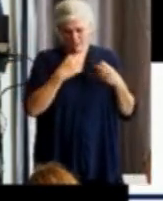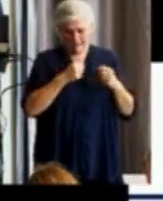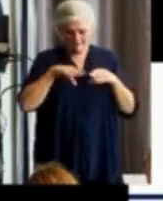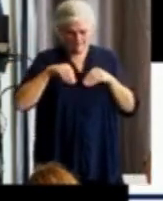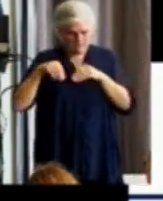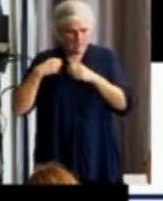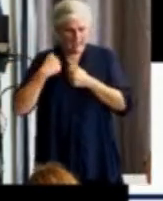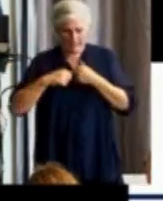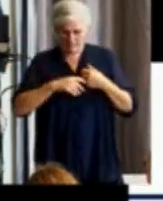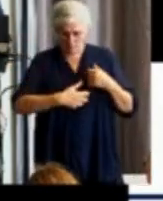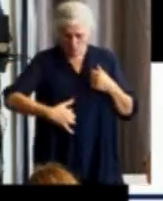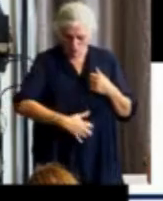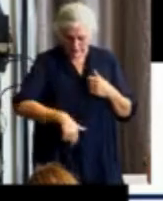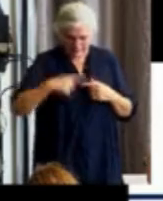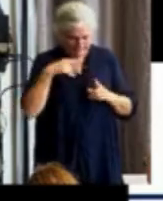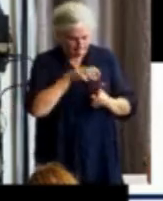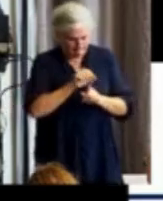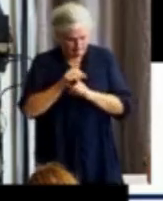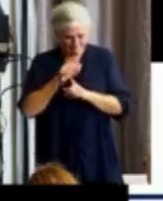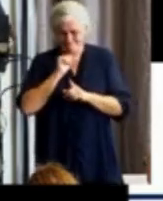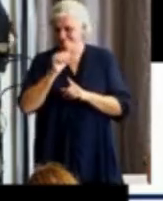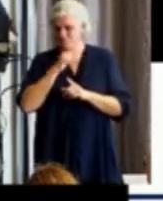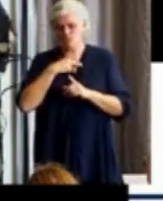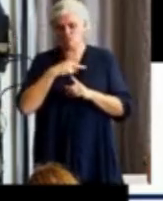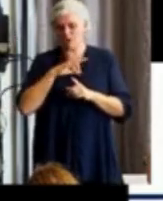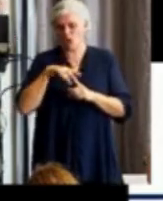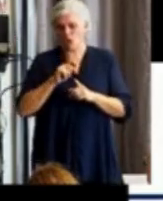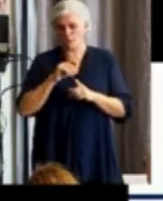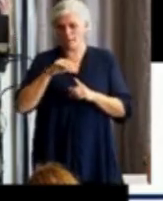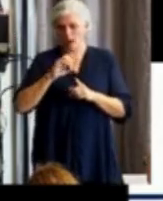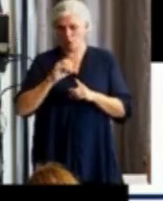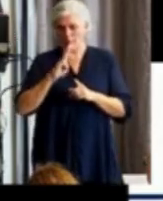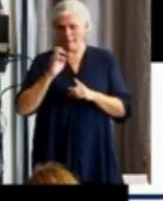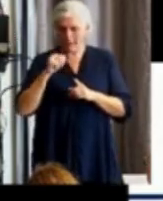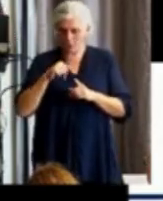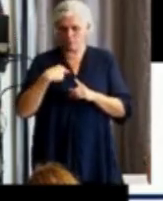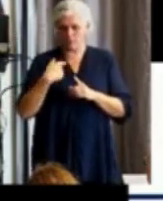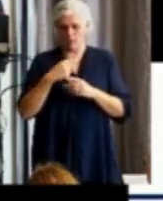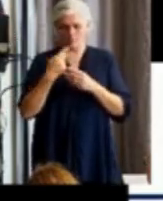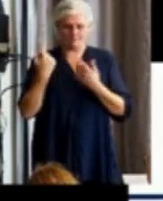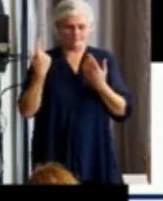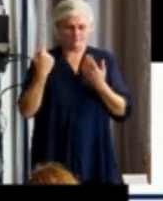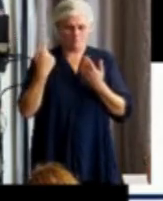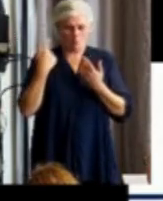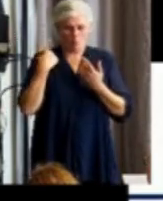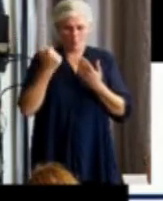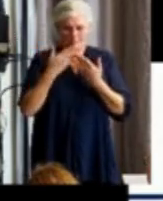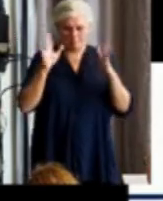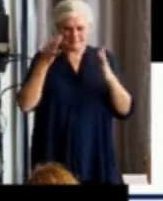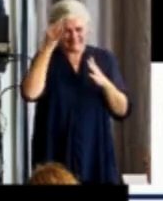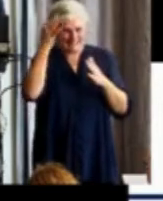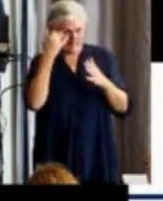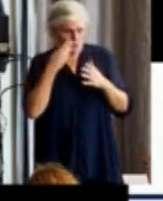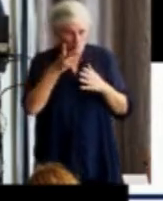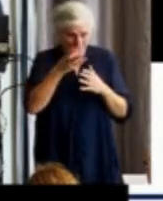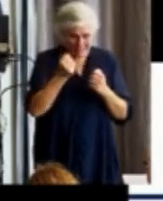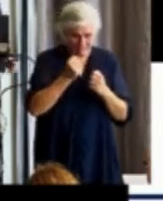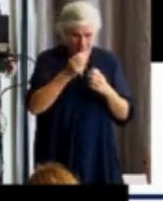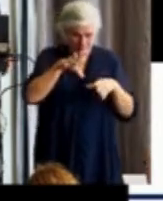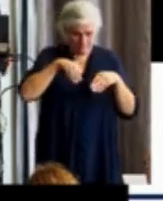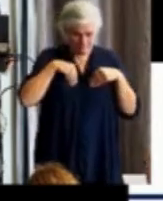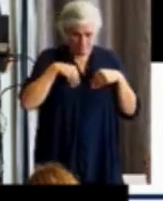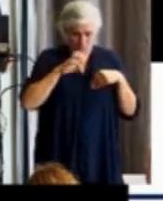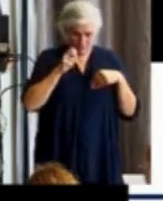sequence their gut microbiome, there's not going to be this gut microbiome-wide signal to predict whether they're going to have this condition